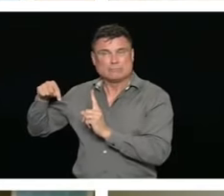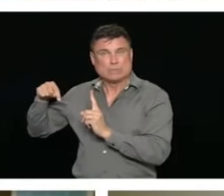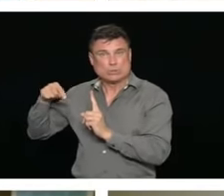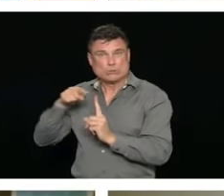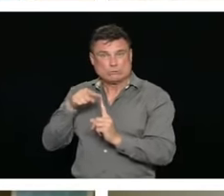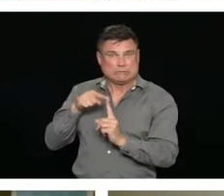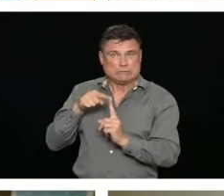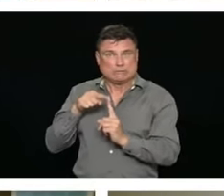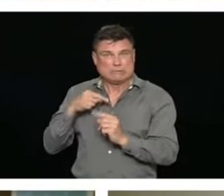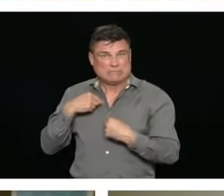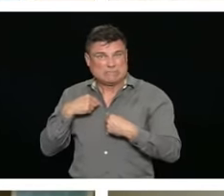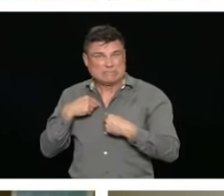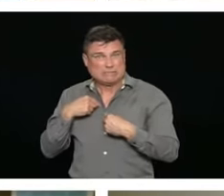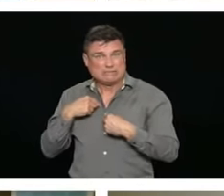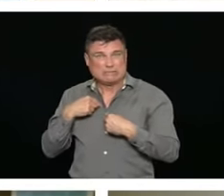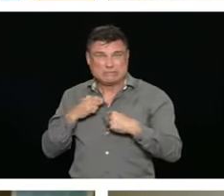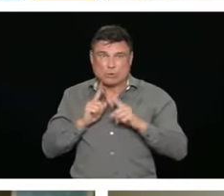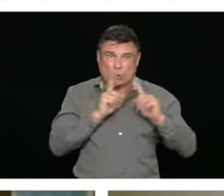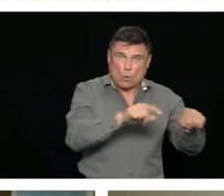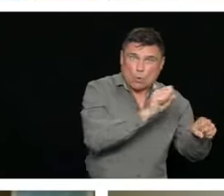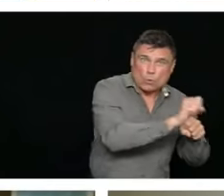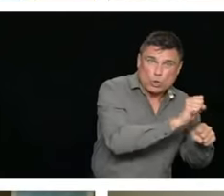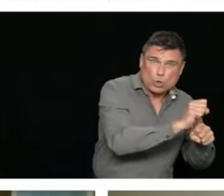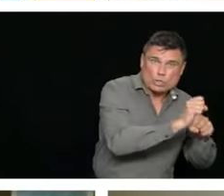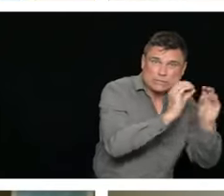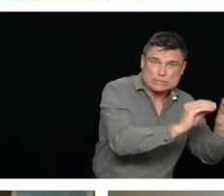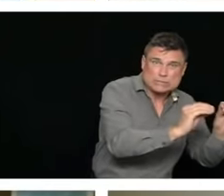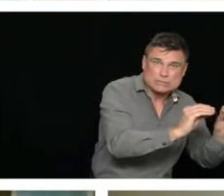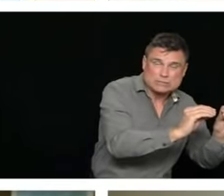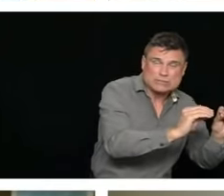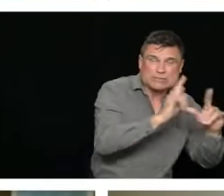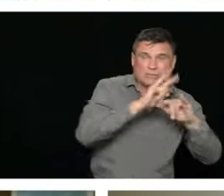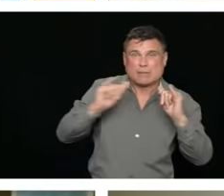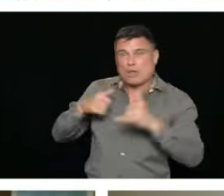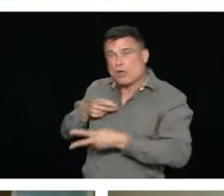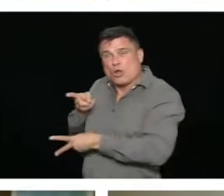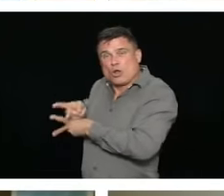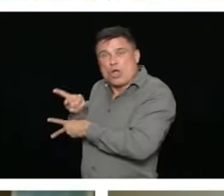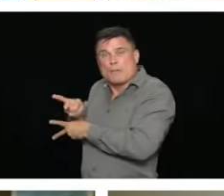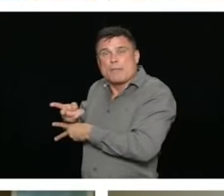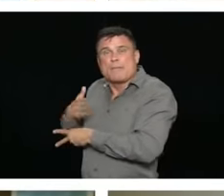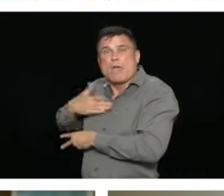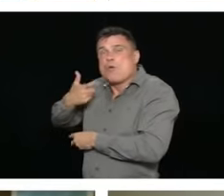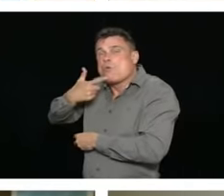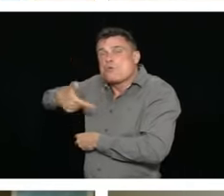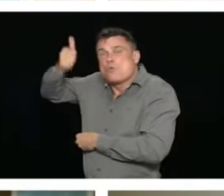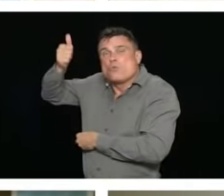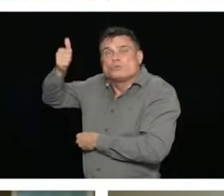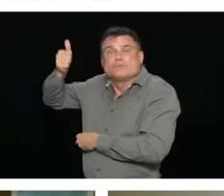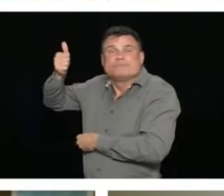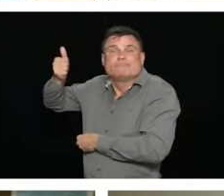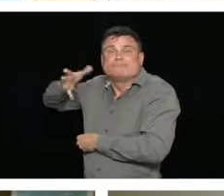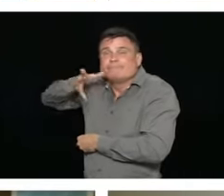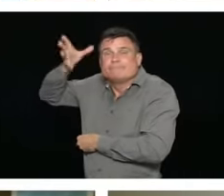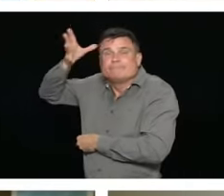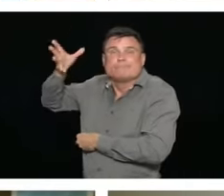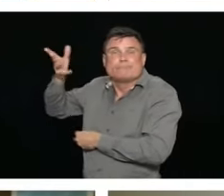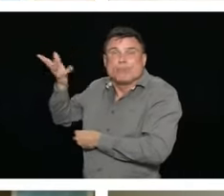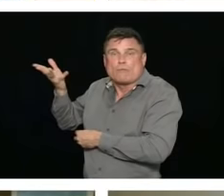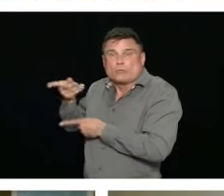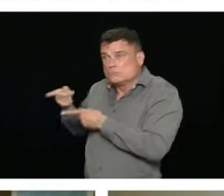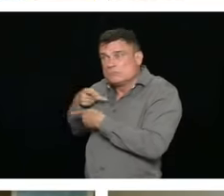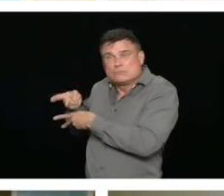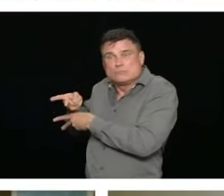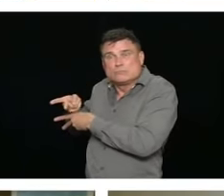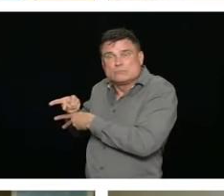that we have available right now that she can utilize, but that's something that she's going to have to work with her local on. I appreciate that. Thank you. We've got a